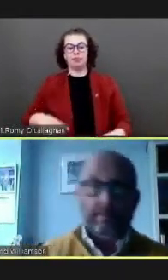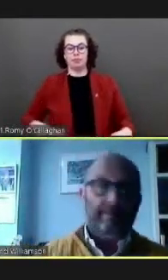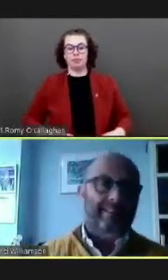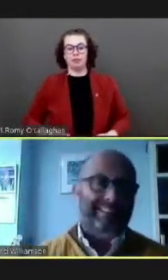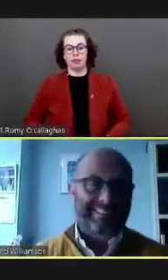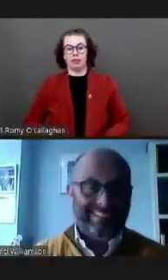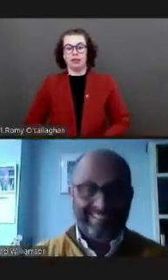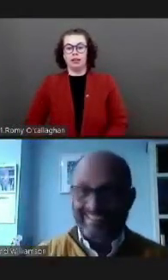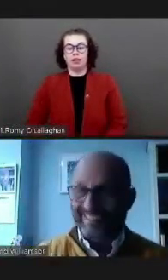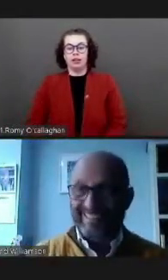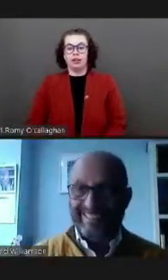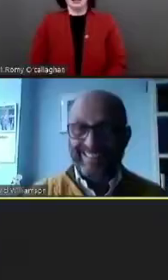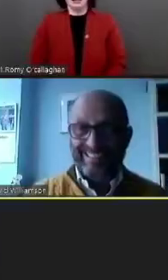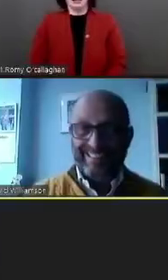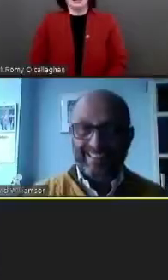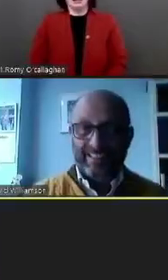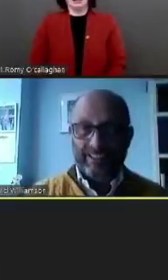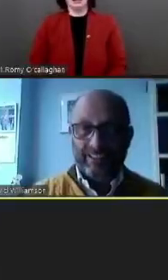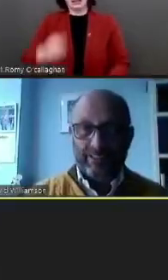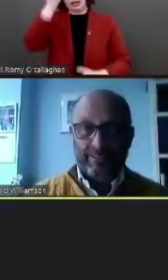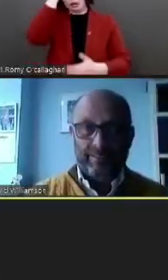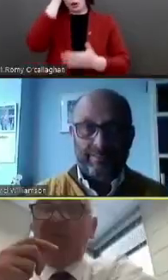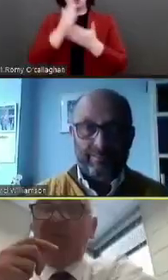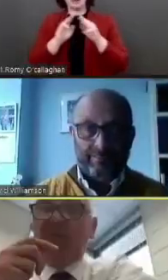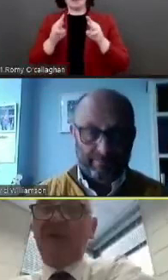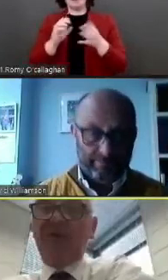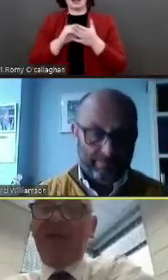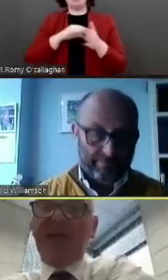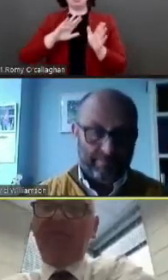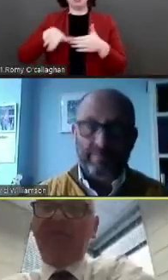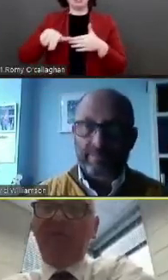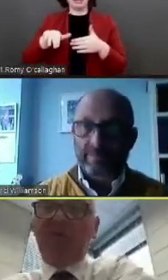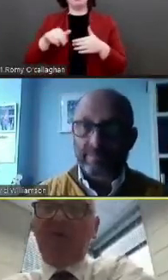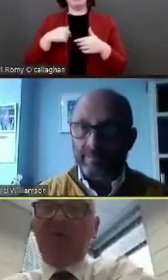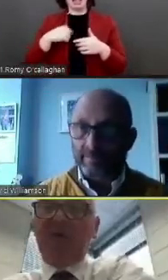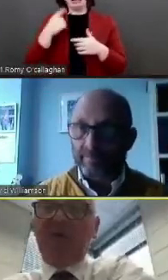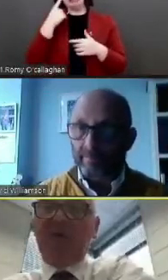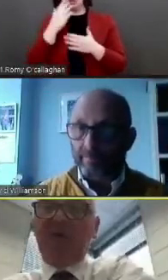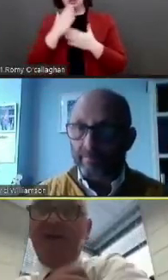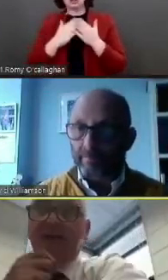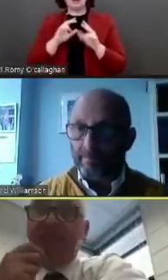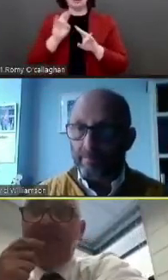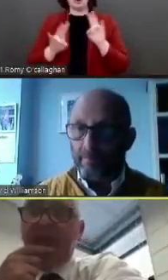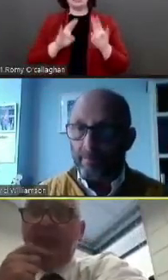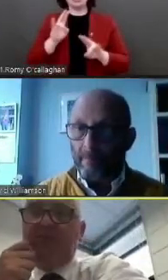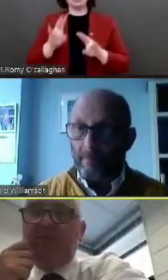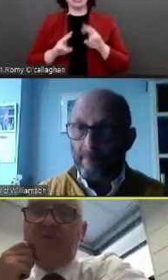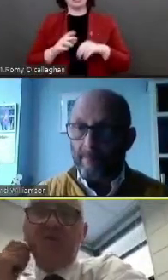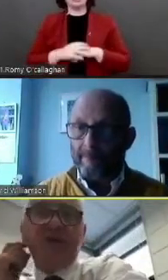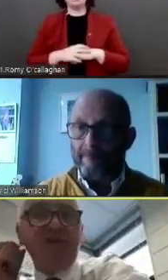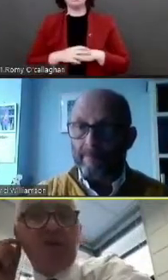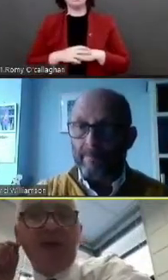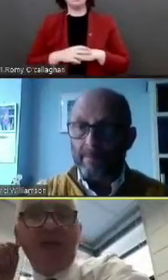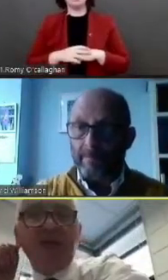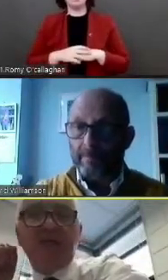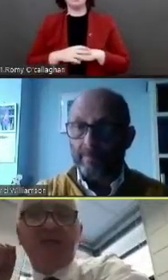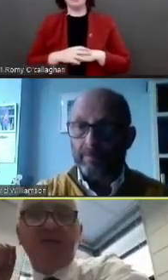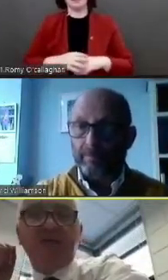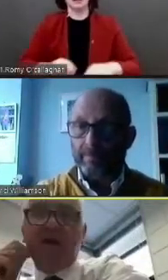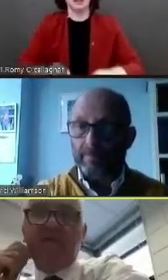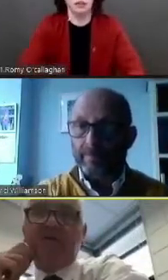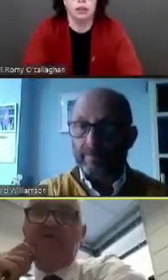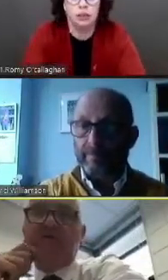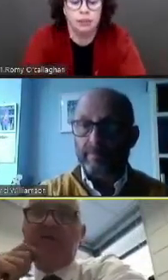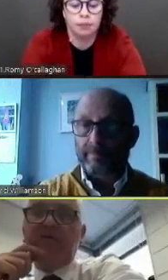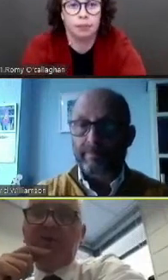I know that some people have to leave in the next few minutes. We did get a few questions. I'm just trying to quickly. The first one was, given so many agencies